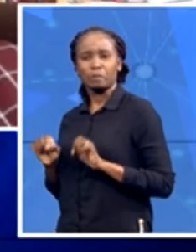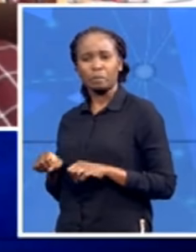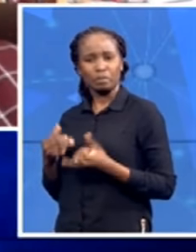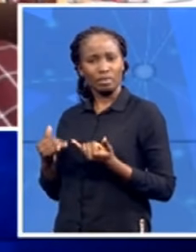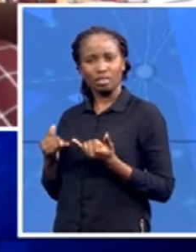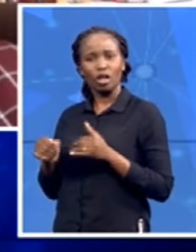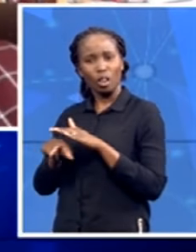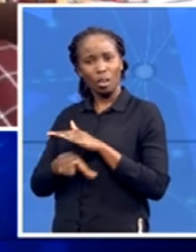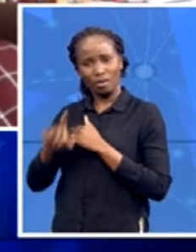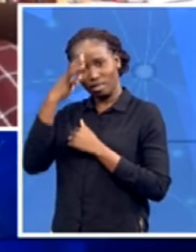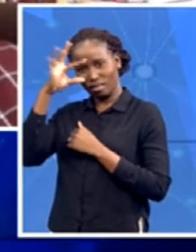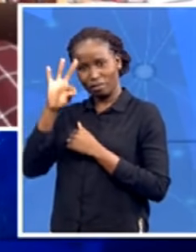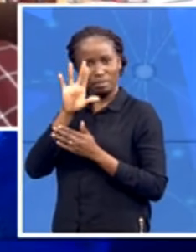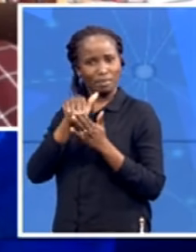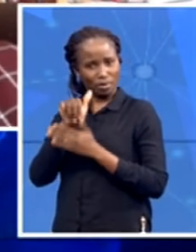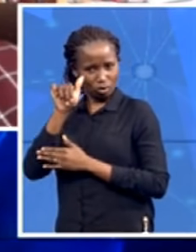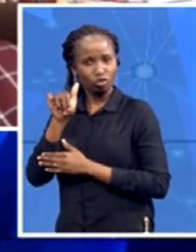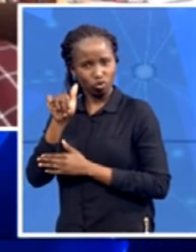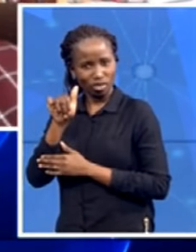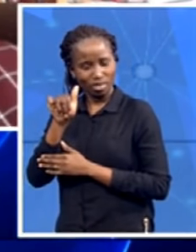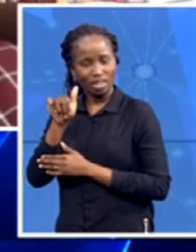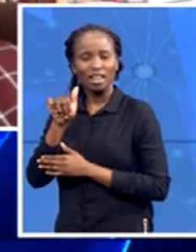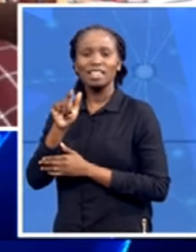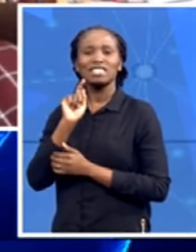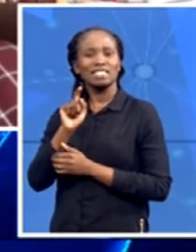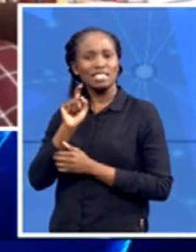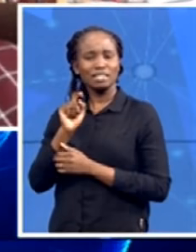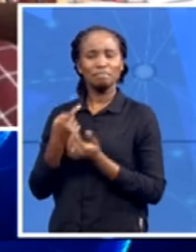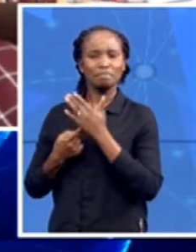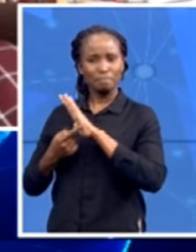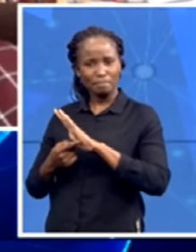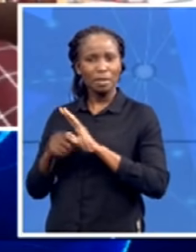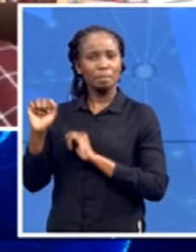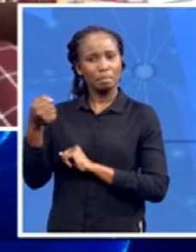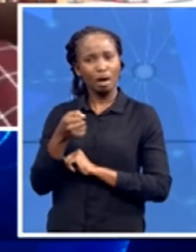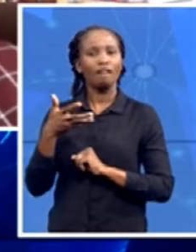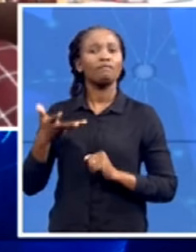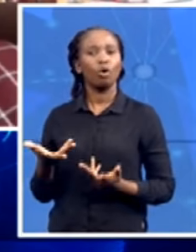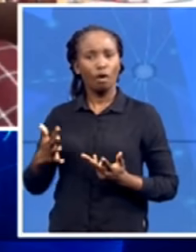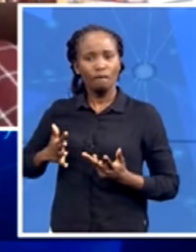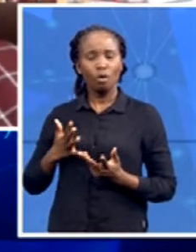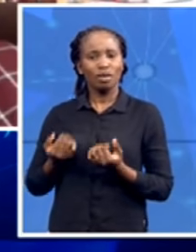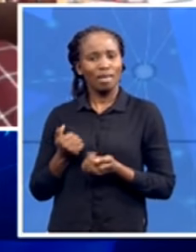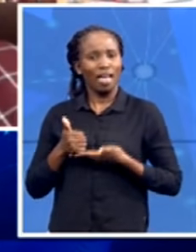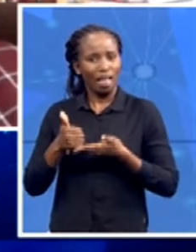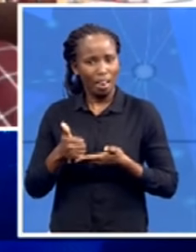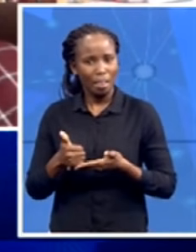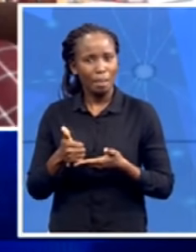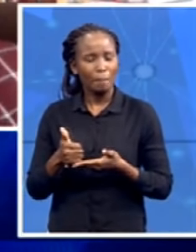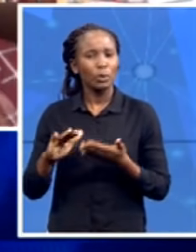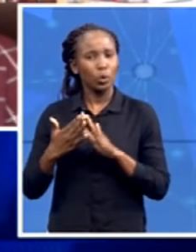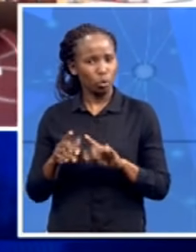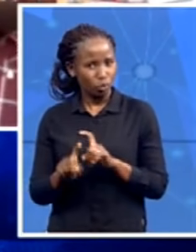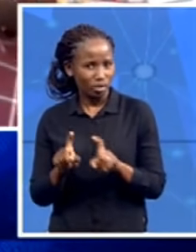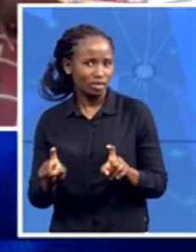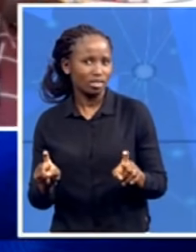launches are simply a ploy to deliver basic services to the people, or is it simply a clash of ideologies? I mean,